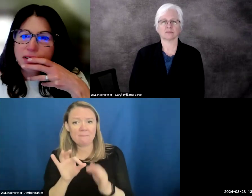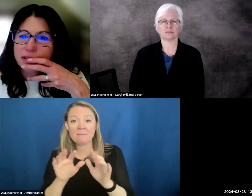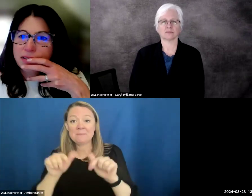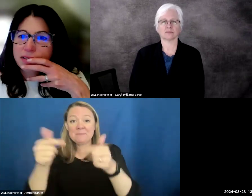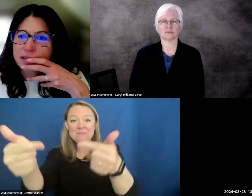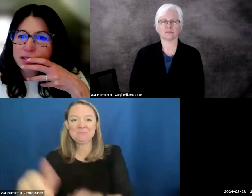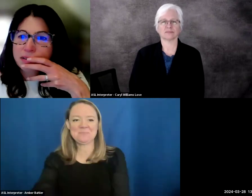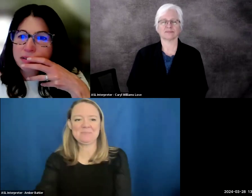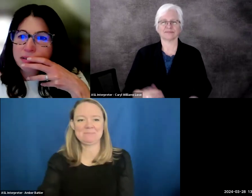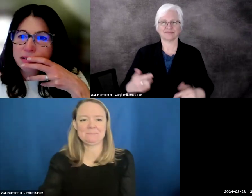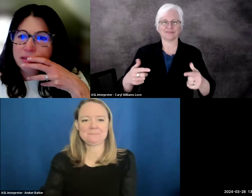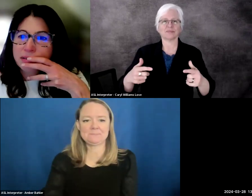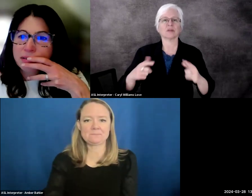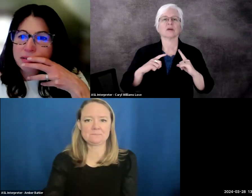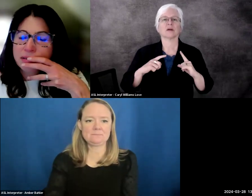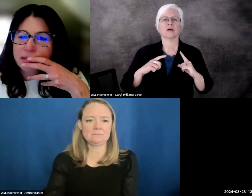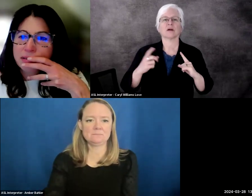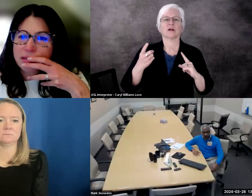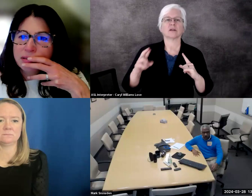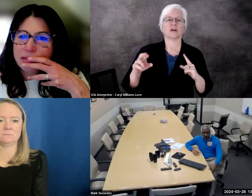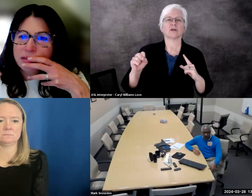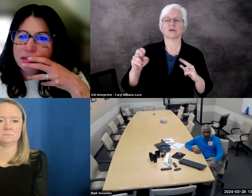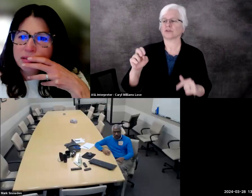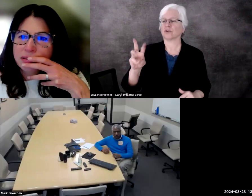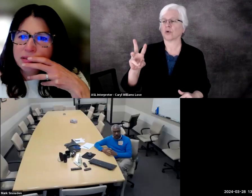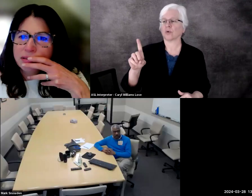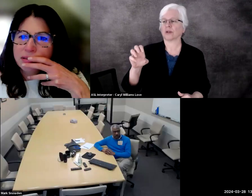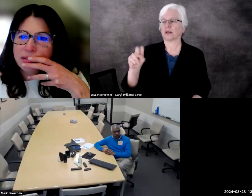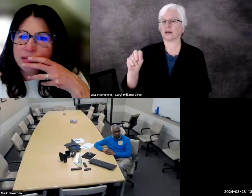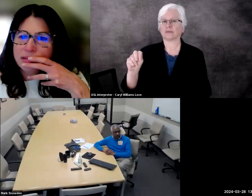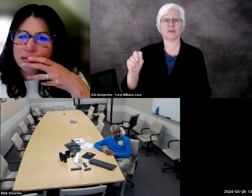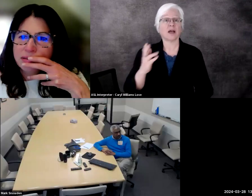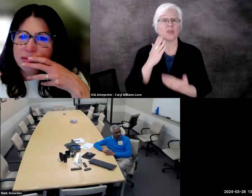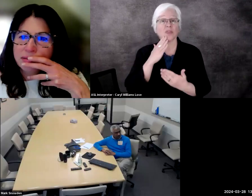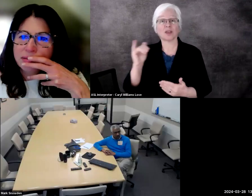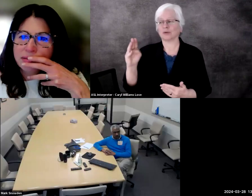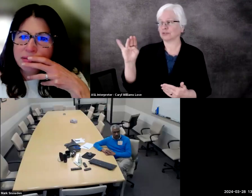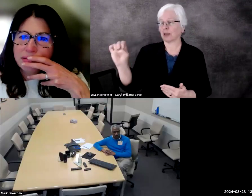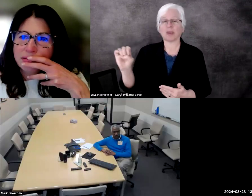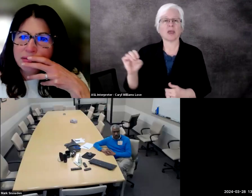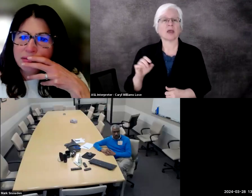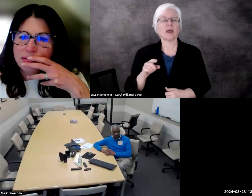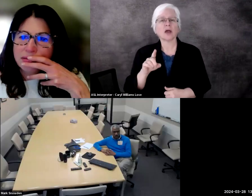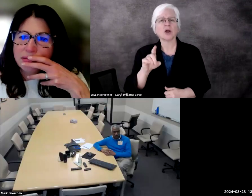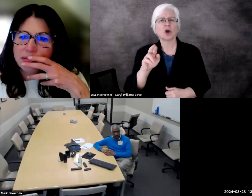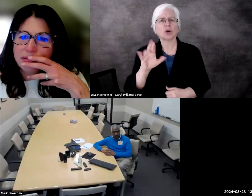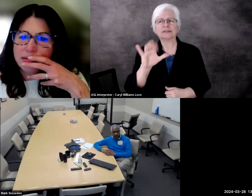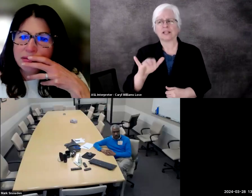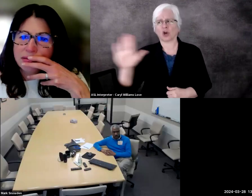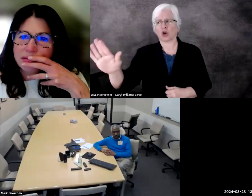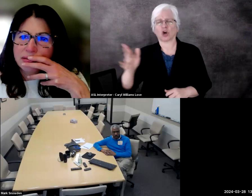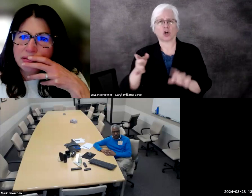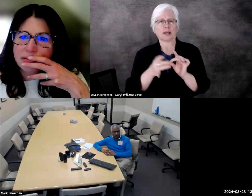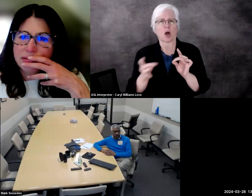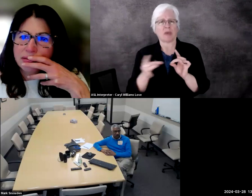Dr. Snowden. Thanks, Jamie. I would start by saying I second the comment that Darcy made about